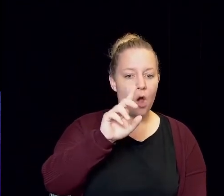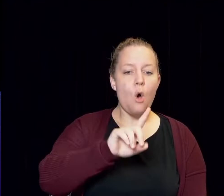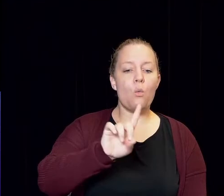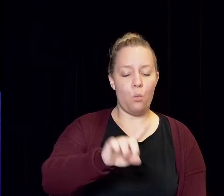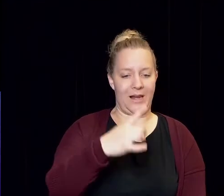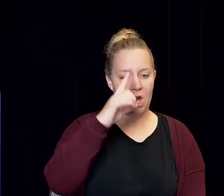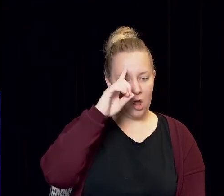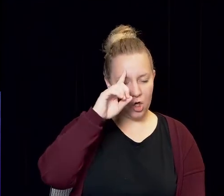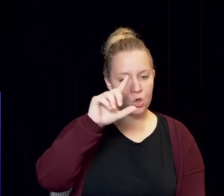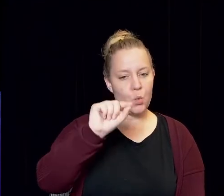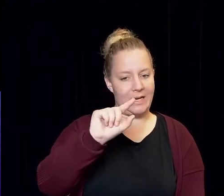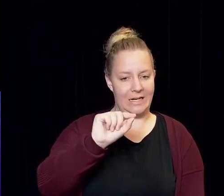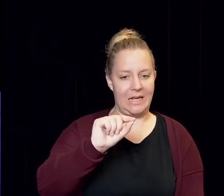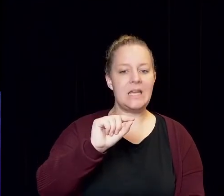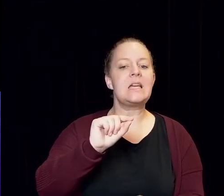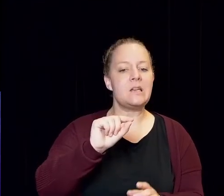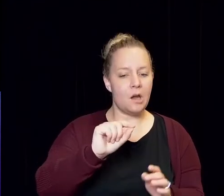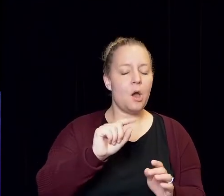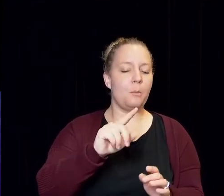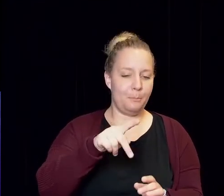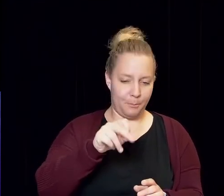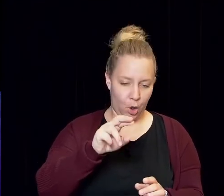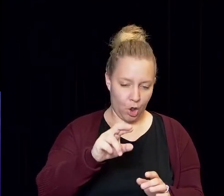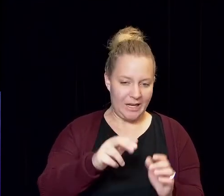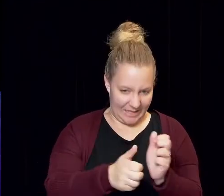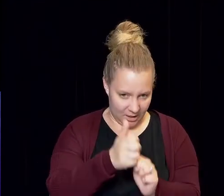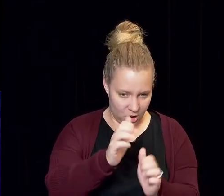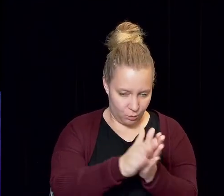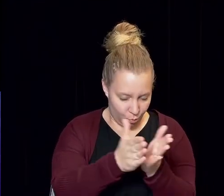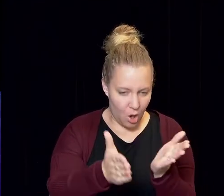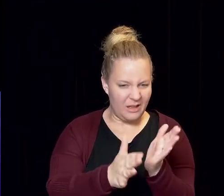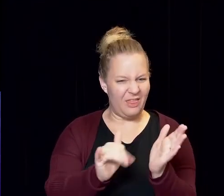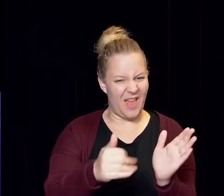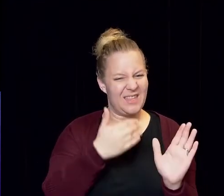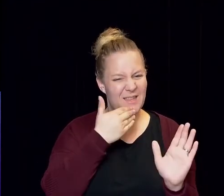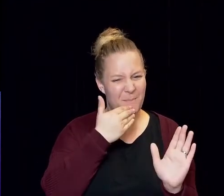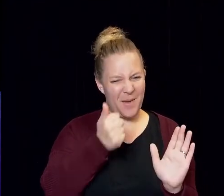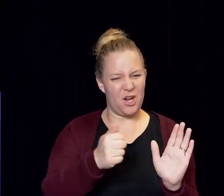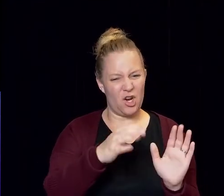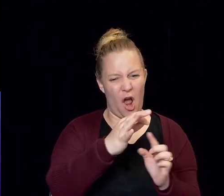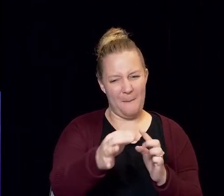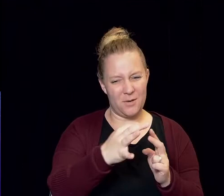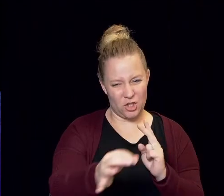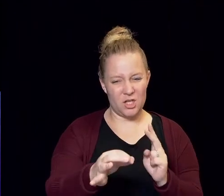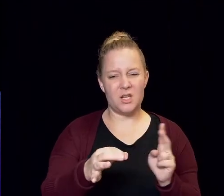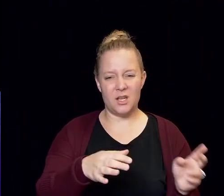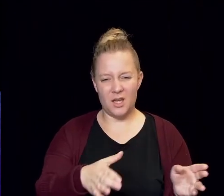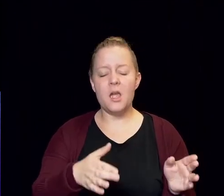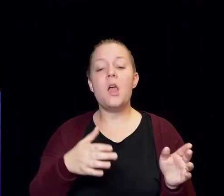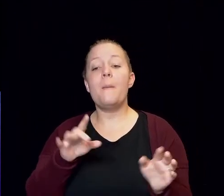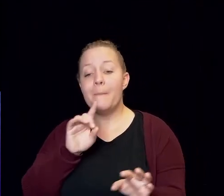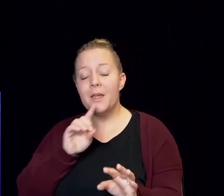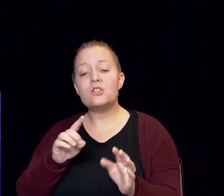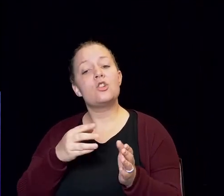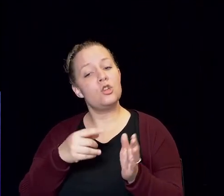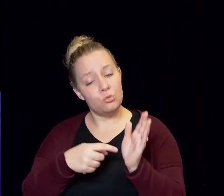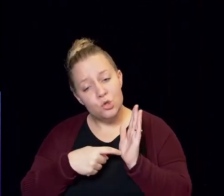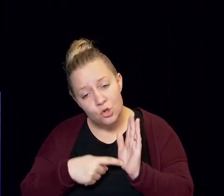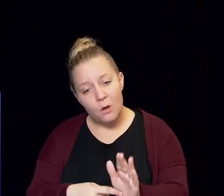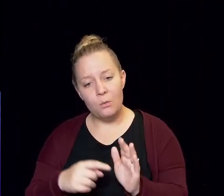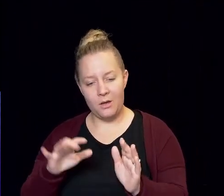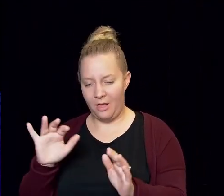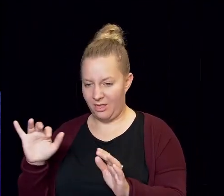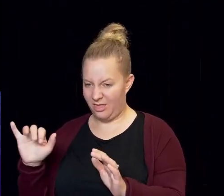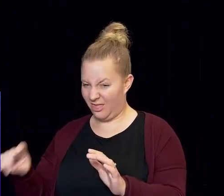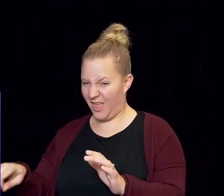just means to show work. So just make sure that you would be able to say, well, this buy over here